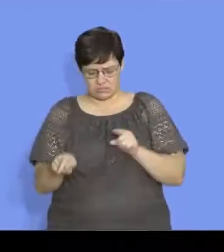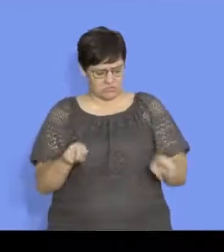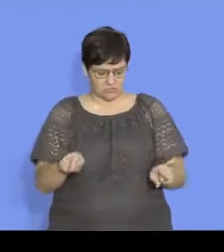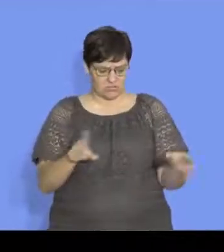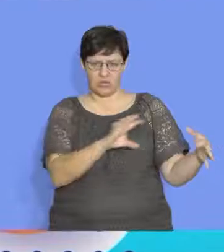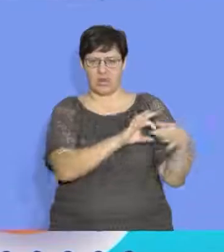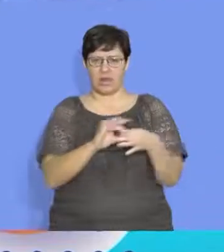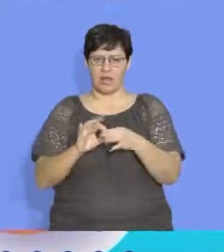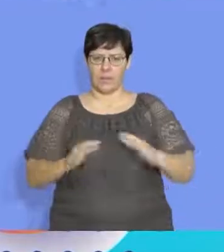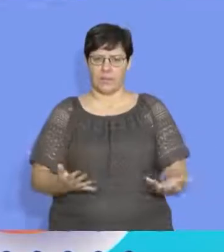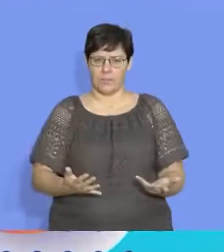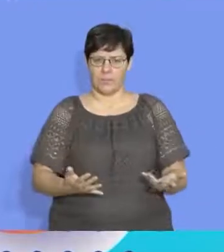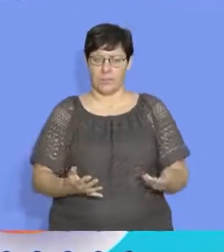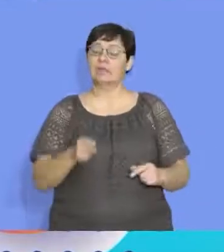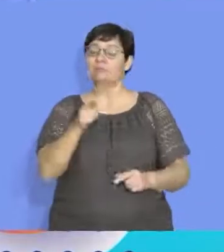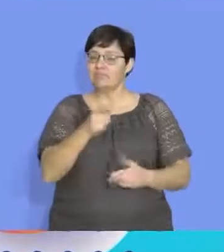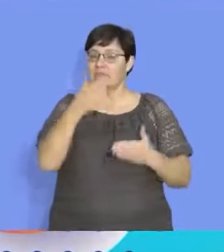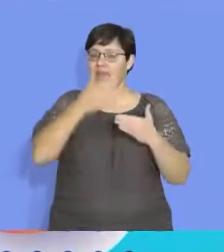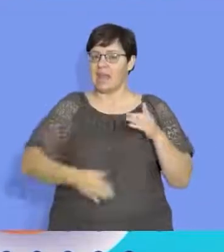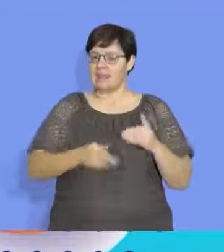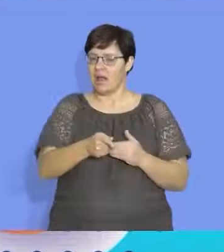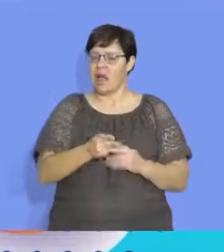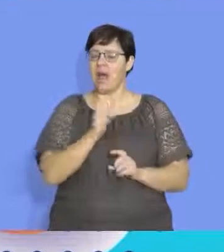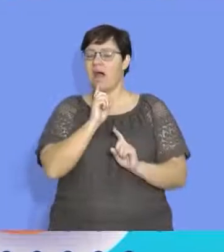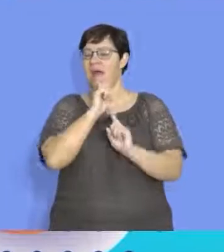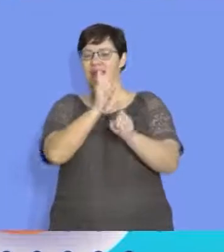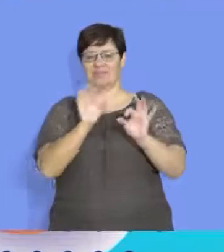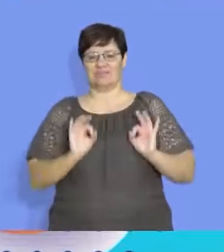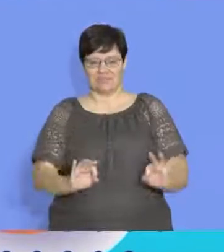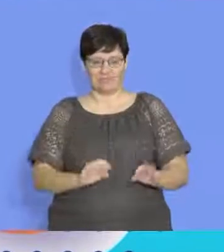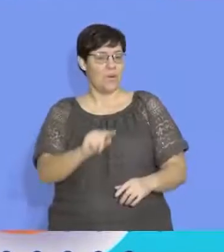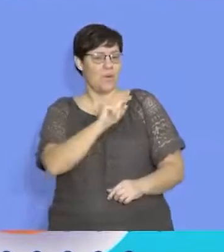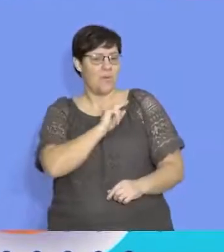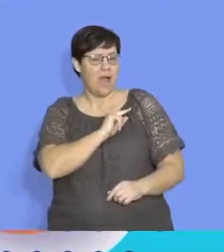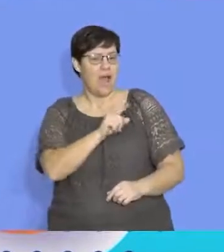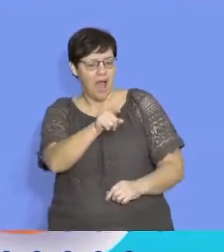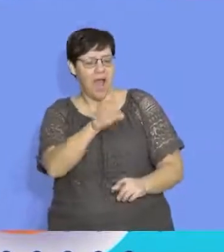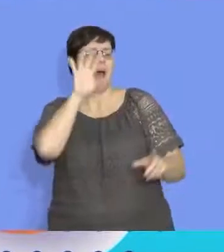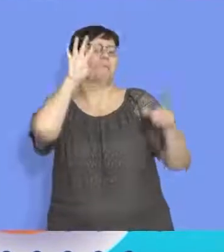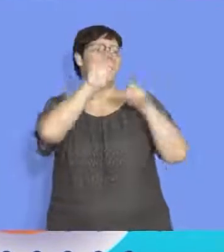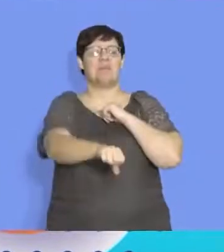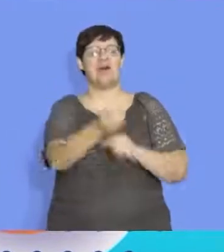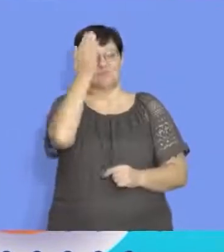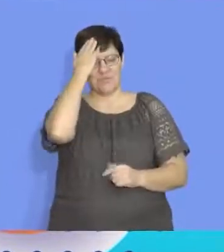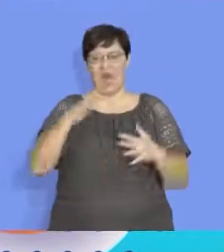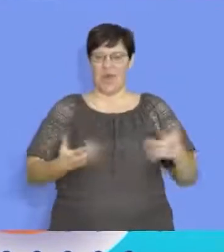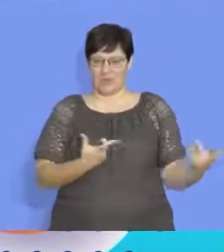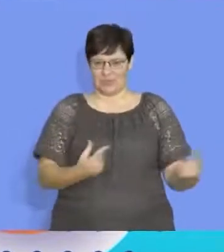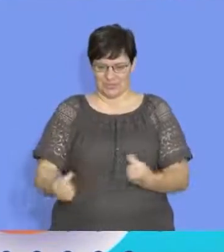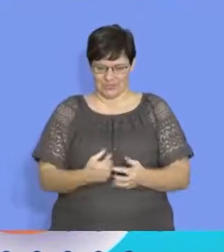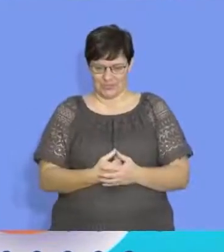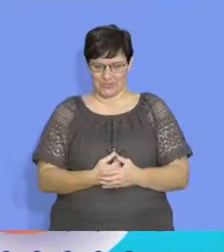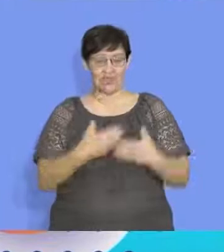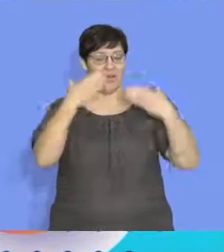this lesson, you'll be able to answer that you know exactly how we're going to do it. So let's focus and let's